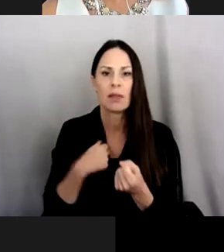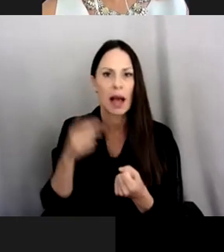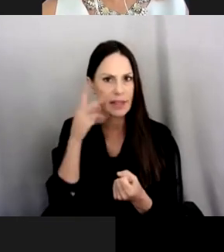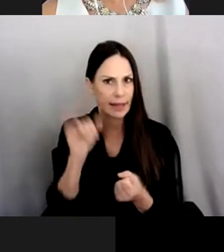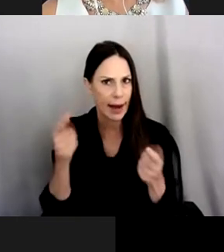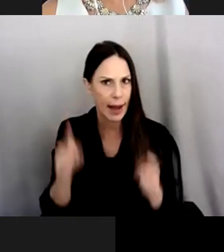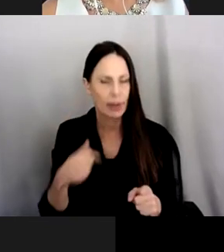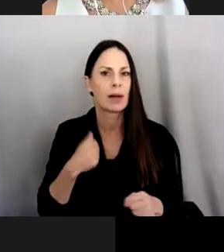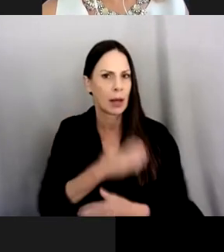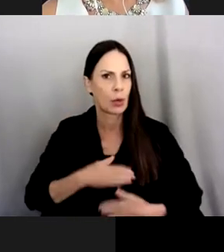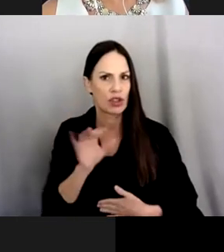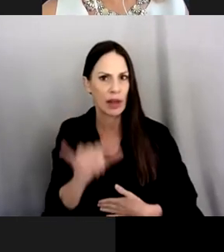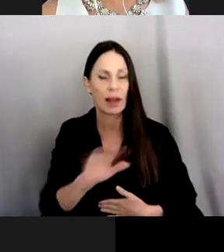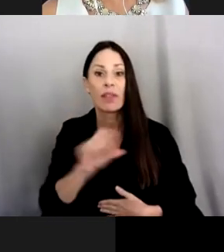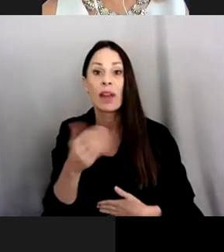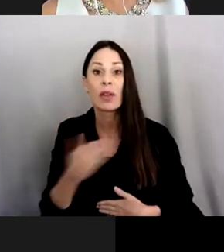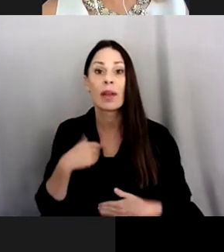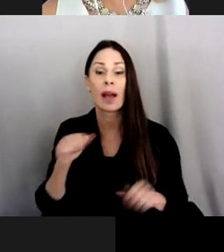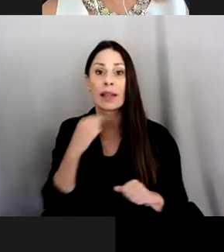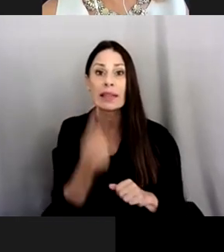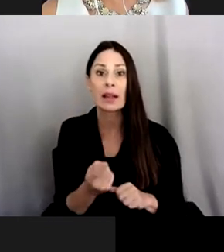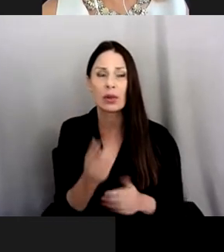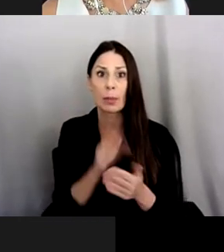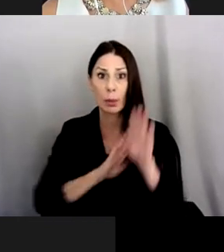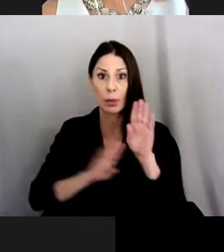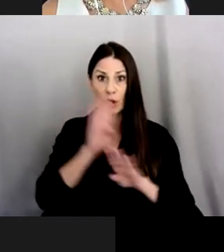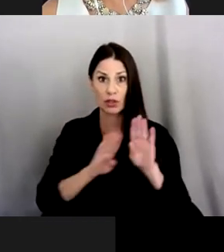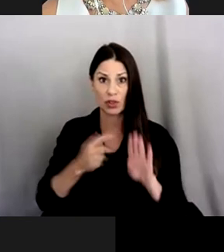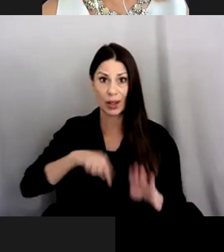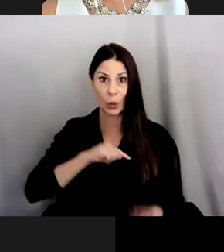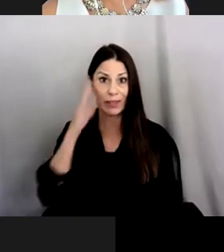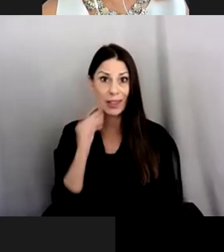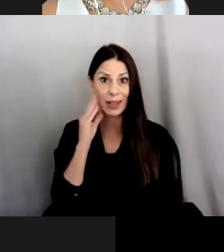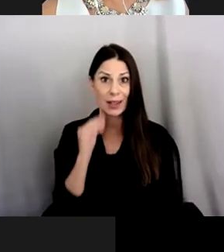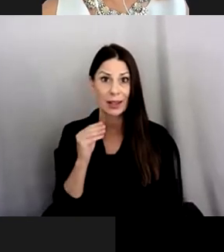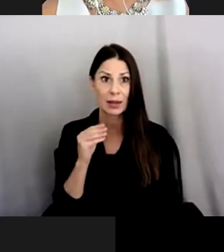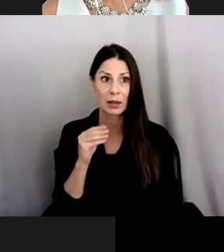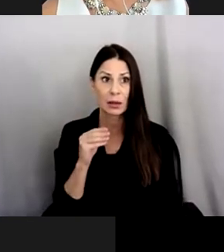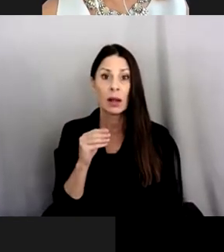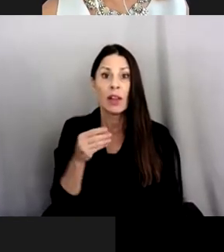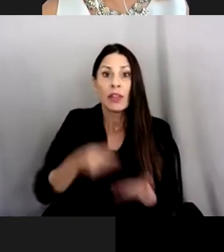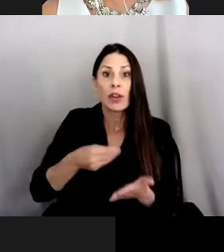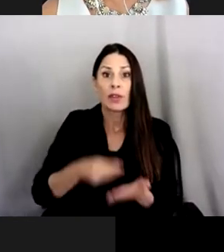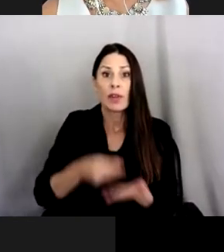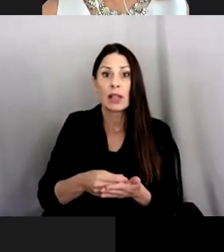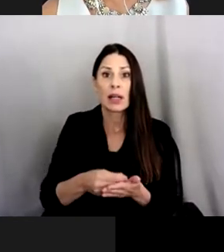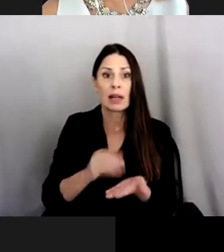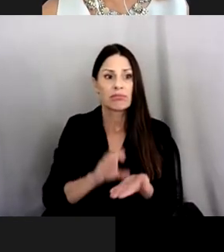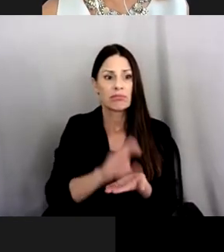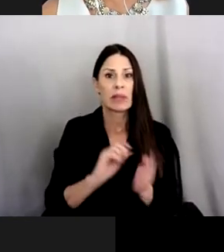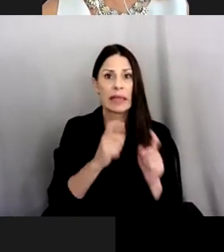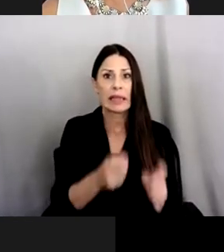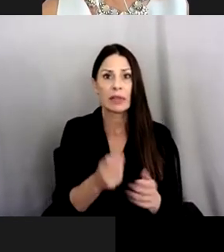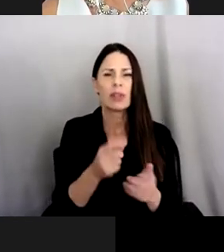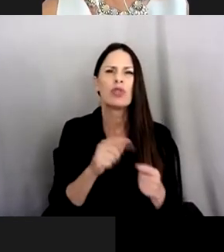could tell you that some of the frustrations we've had is there is funding given to specific organizations that are supposed to be